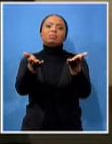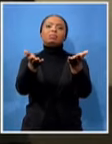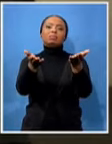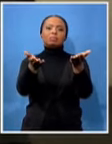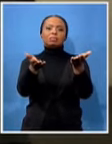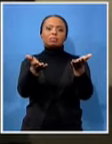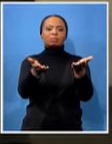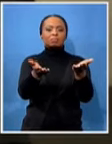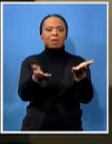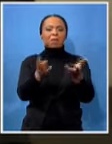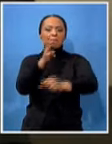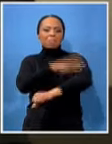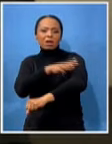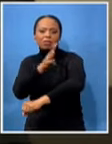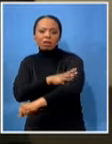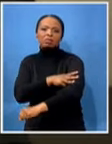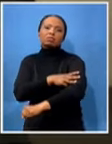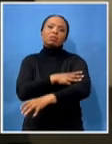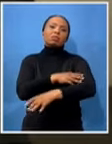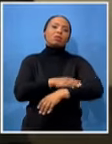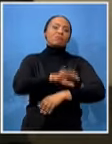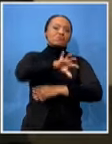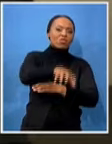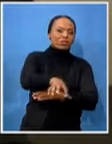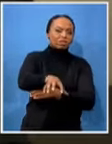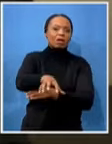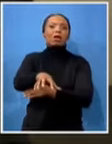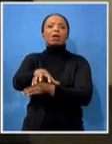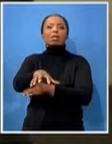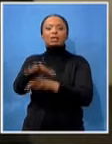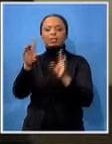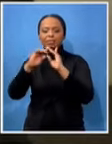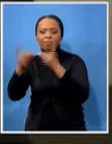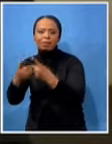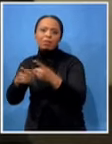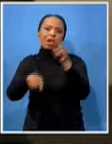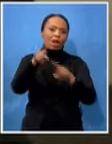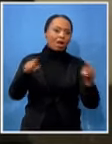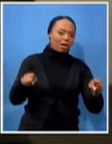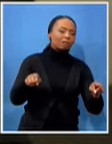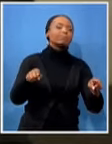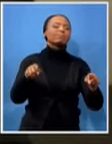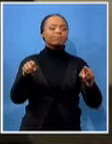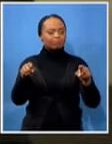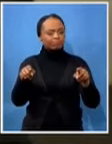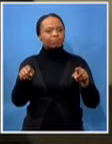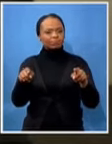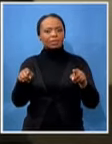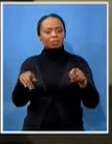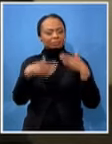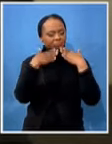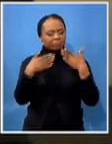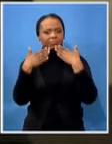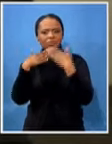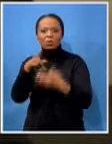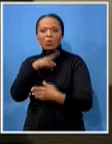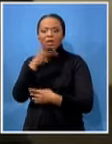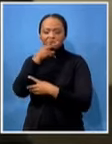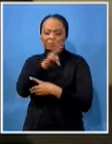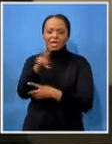provincial department. I can see that you are really beginning to gel together. It happens like this